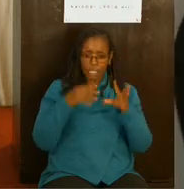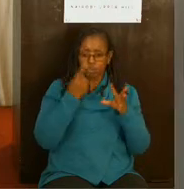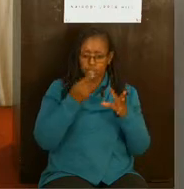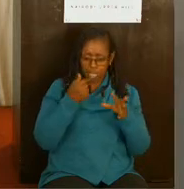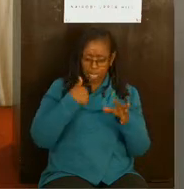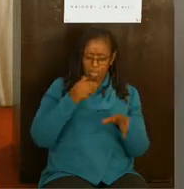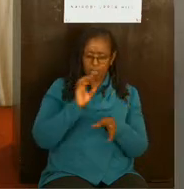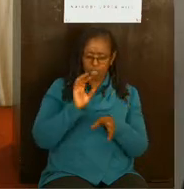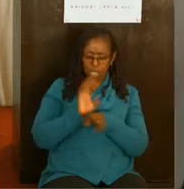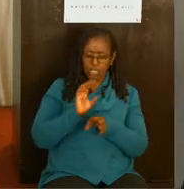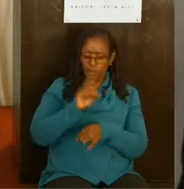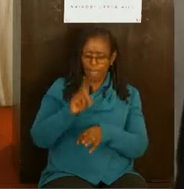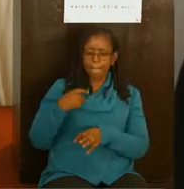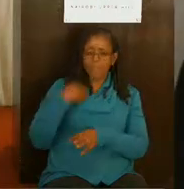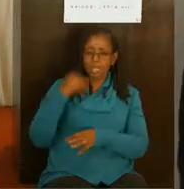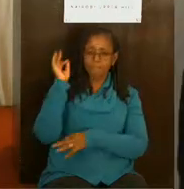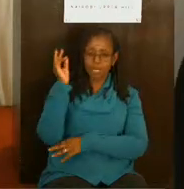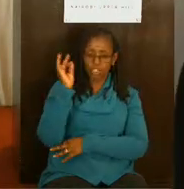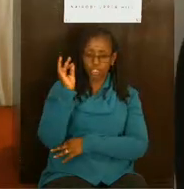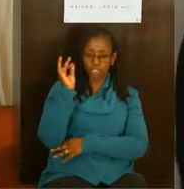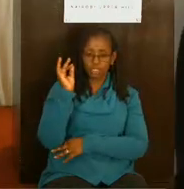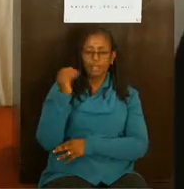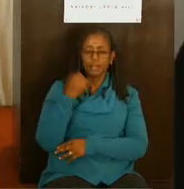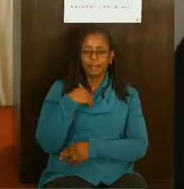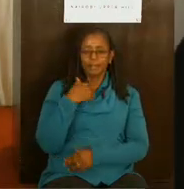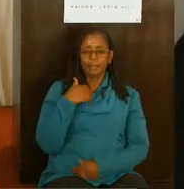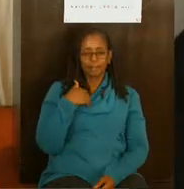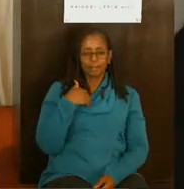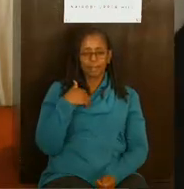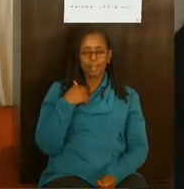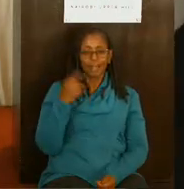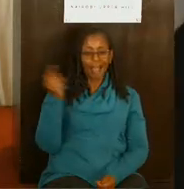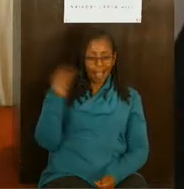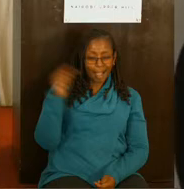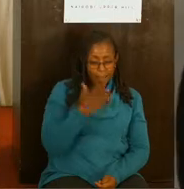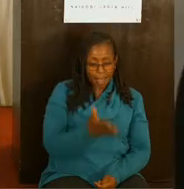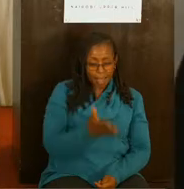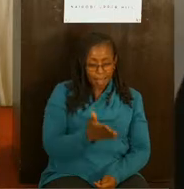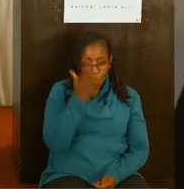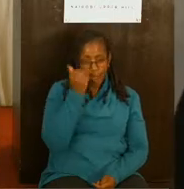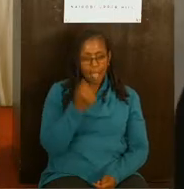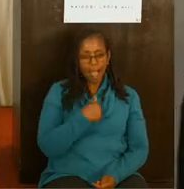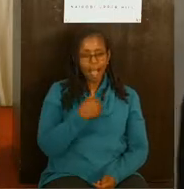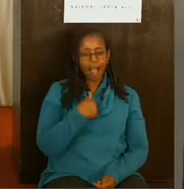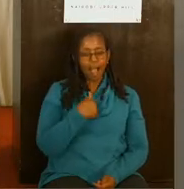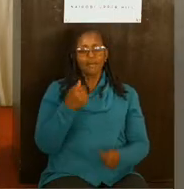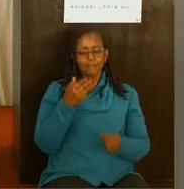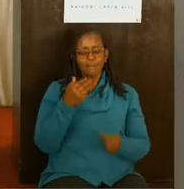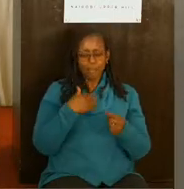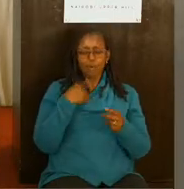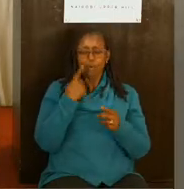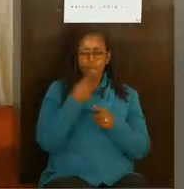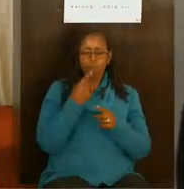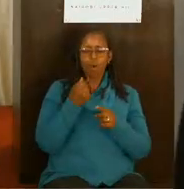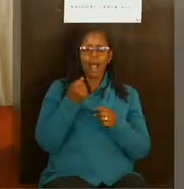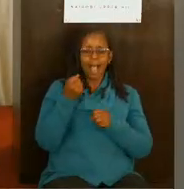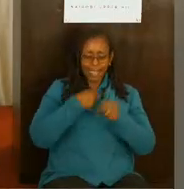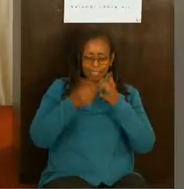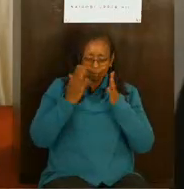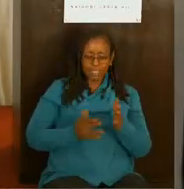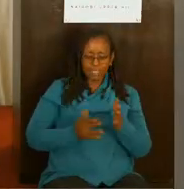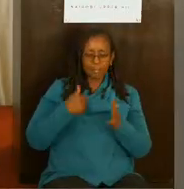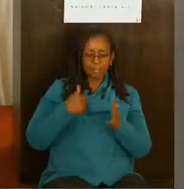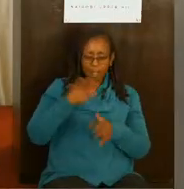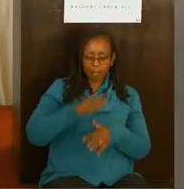I have some of you here are very very in fact I end up here because I have some activists in my congregation and they